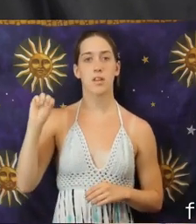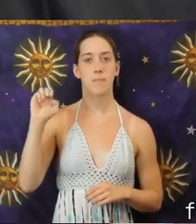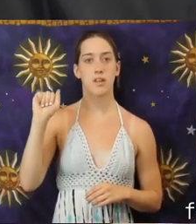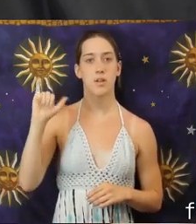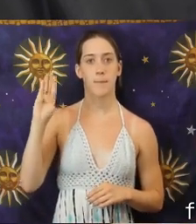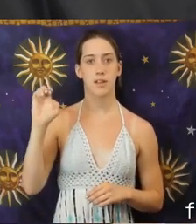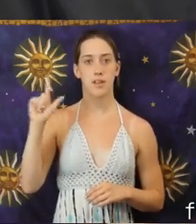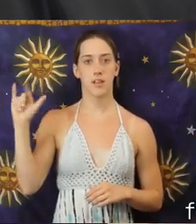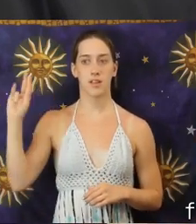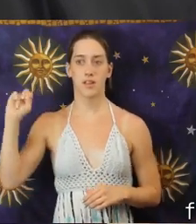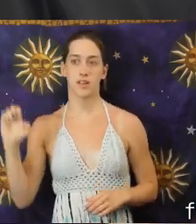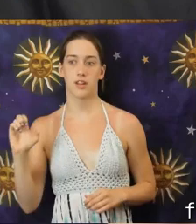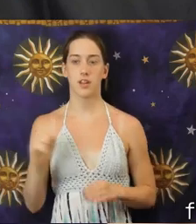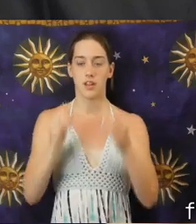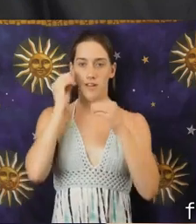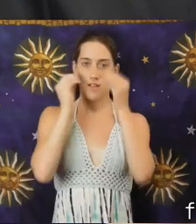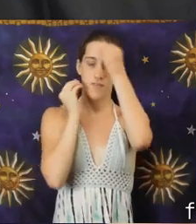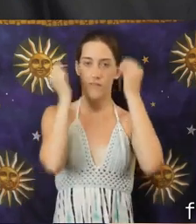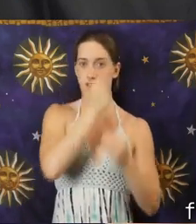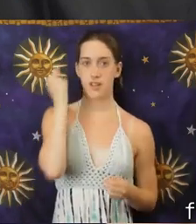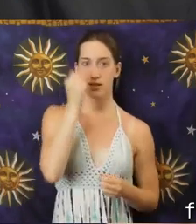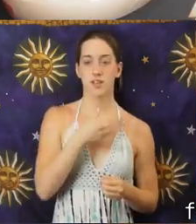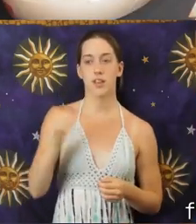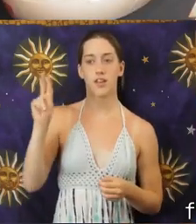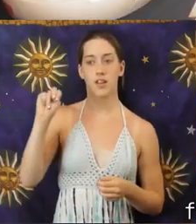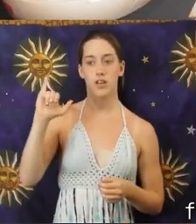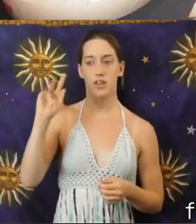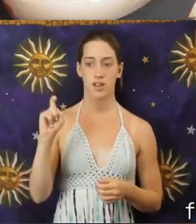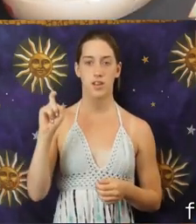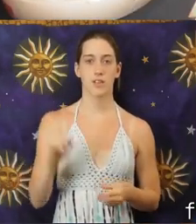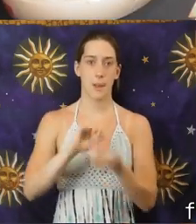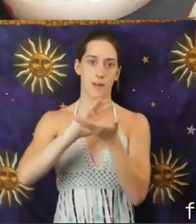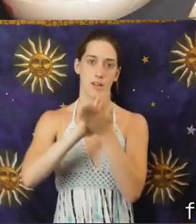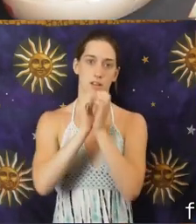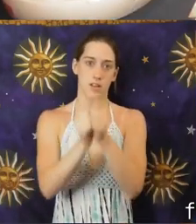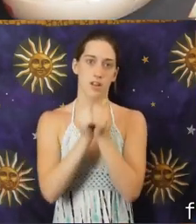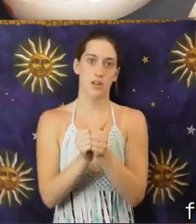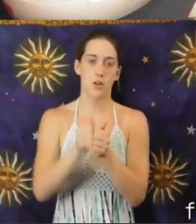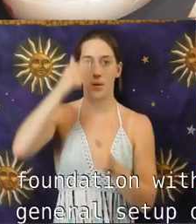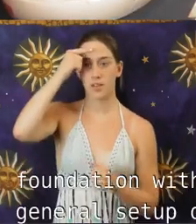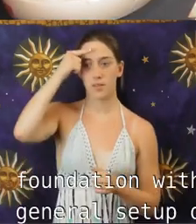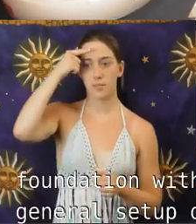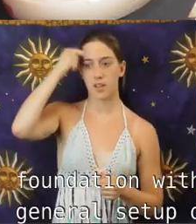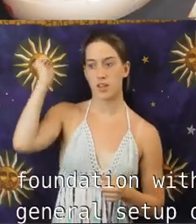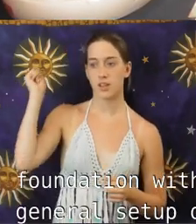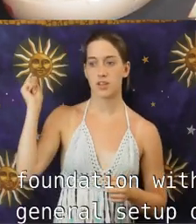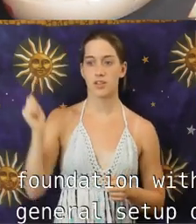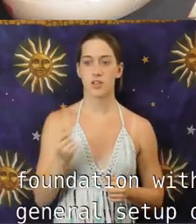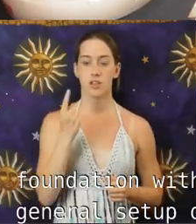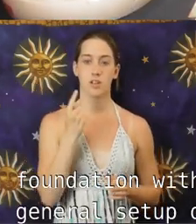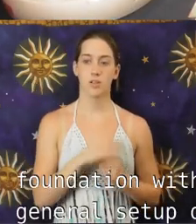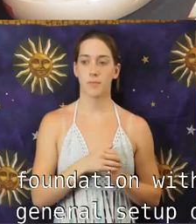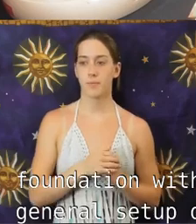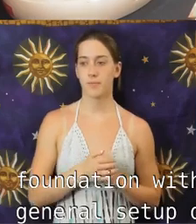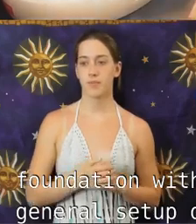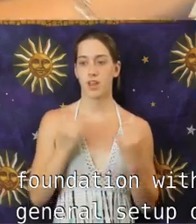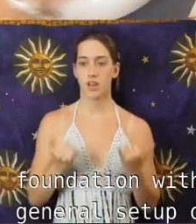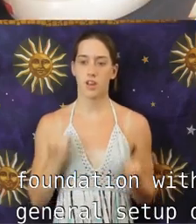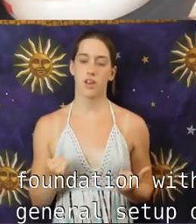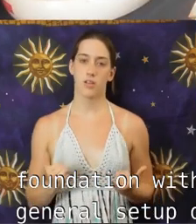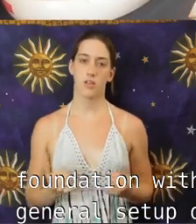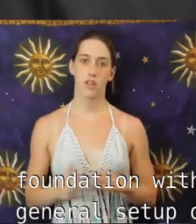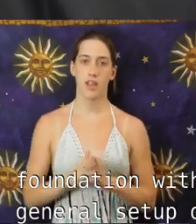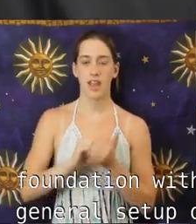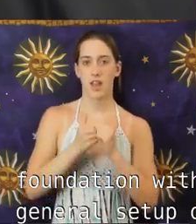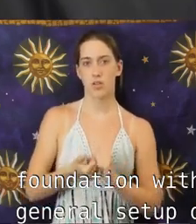recently, and I'm going to put on a mix of my NYX Can't Stop Won't Stop foundation with the Maybelline